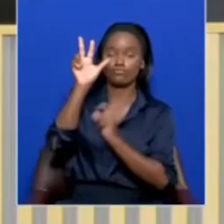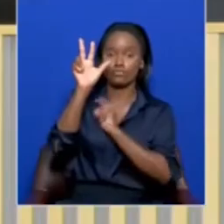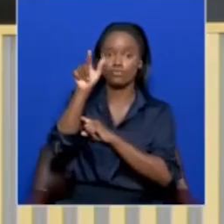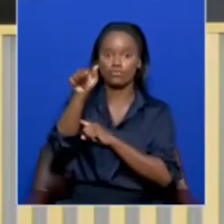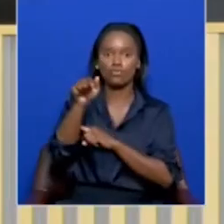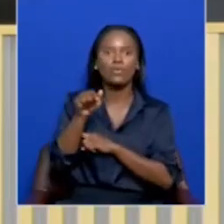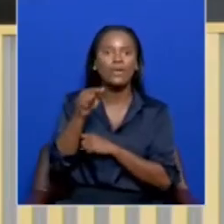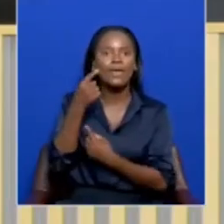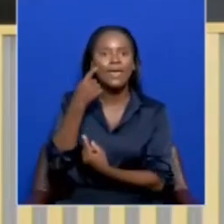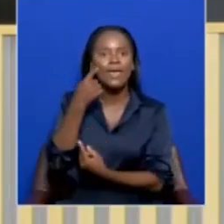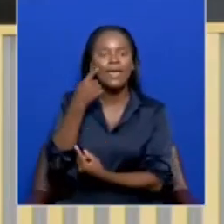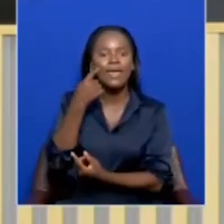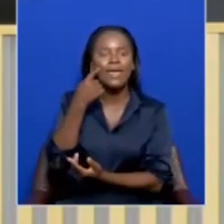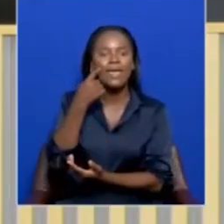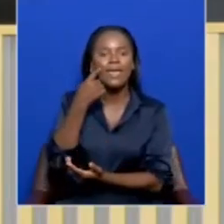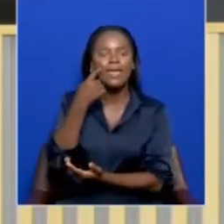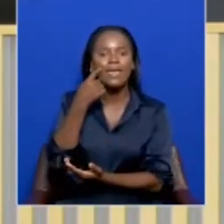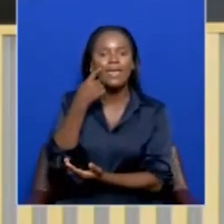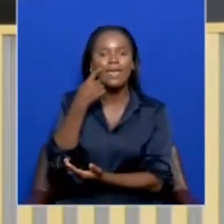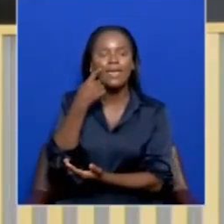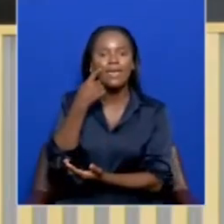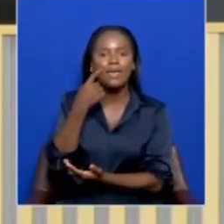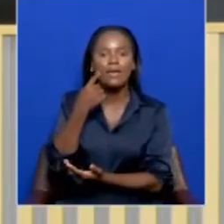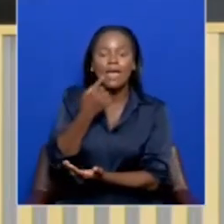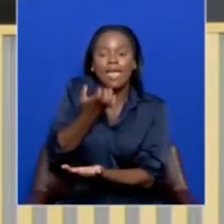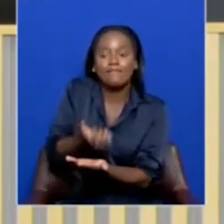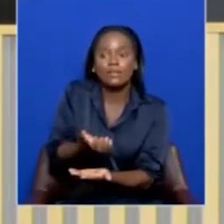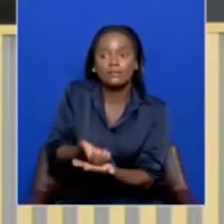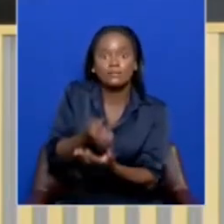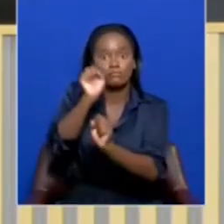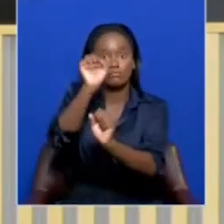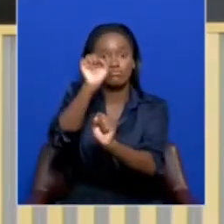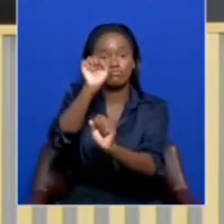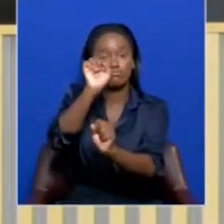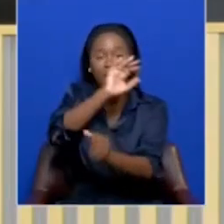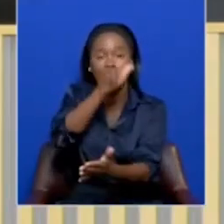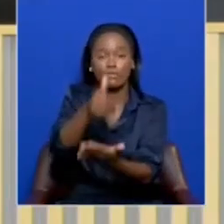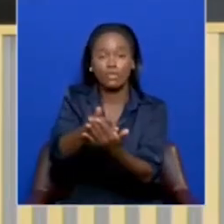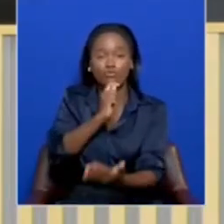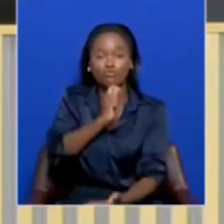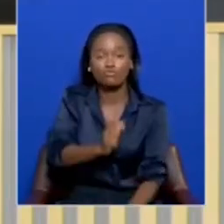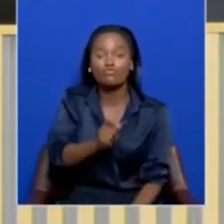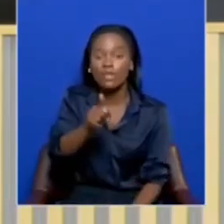but the truth? If so, please raise your right hand and say, "So help me God."